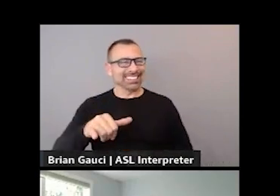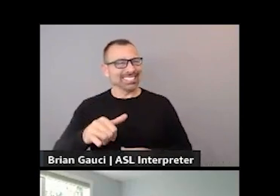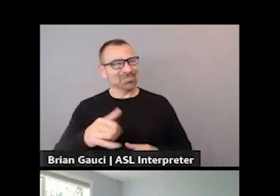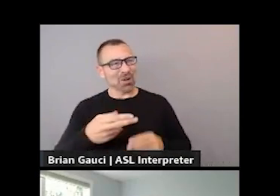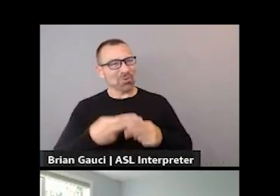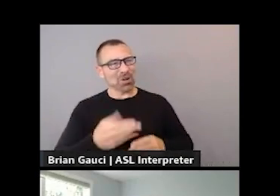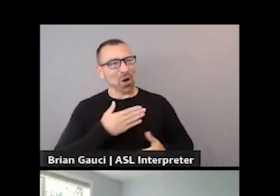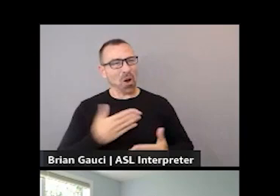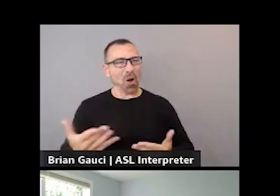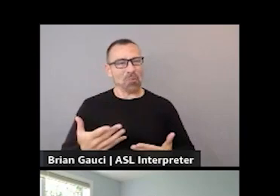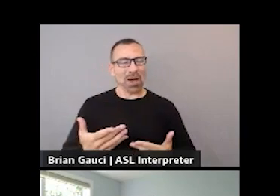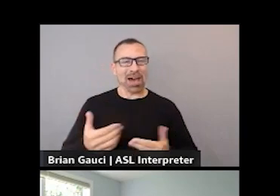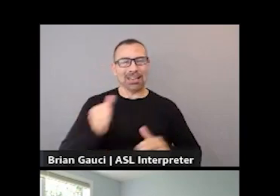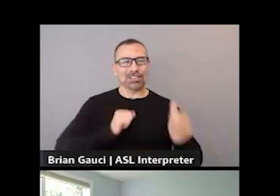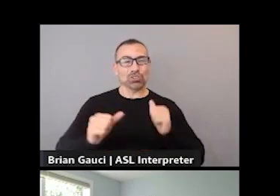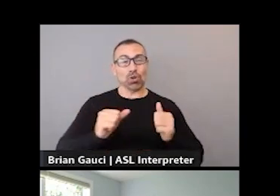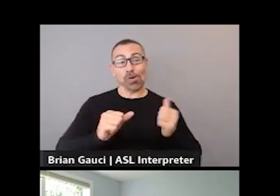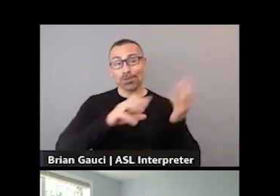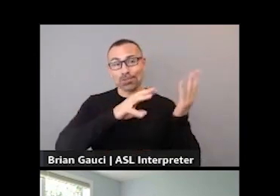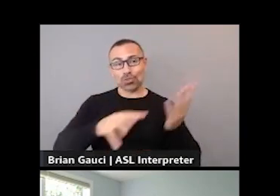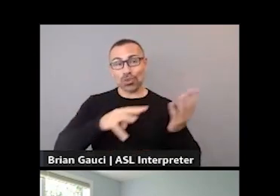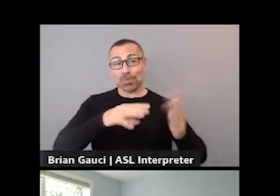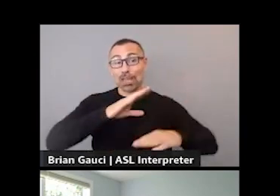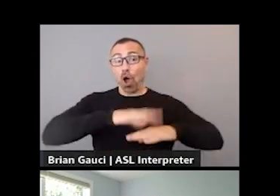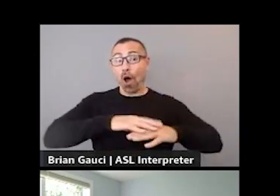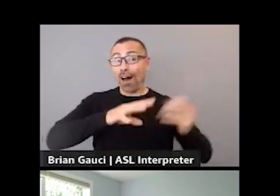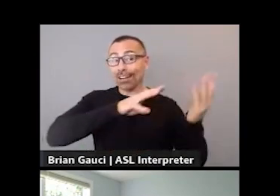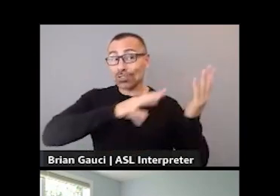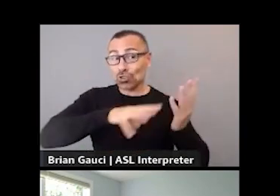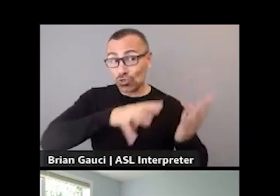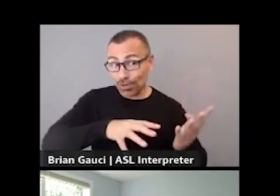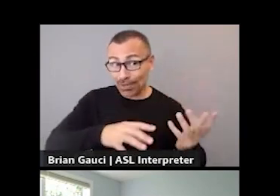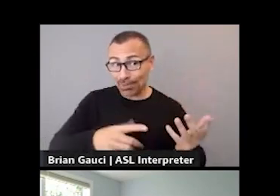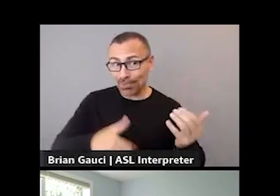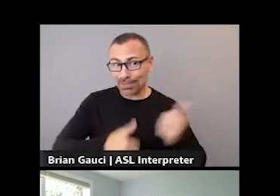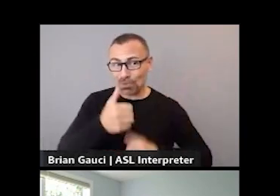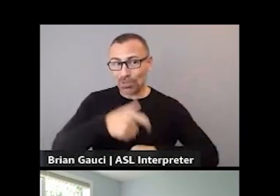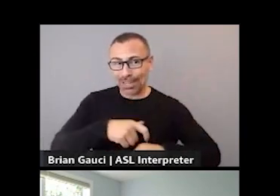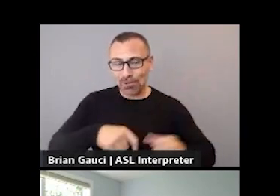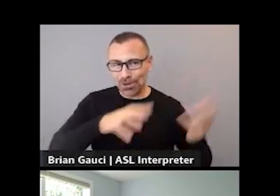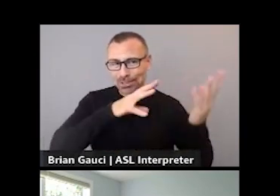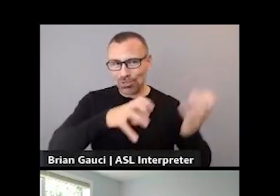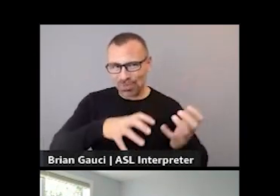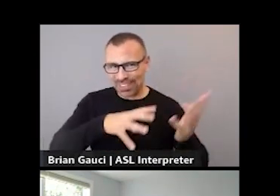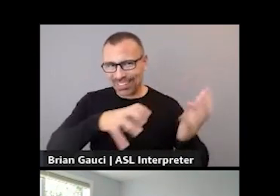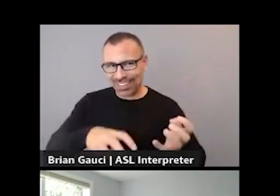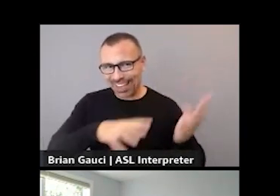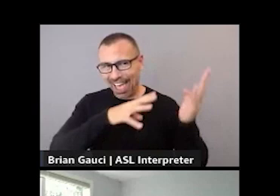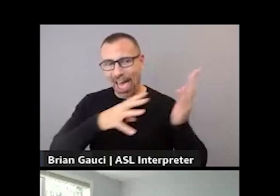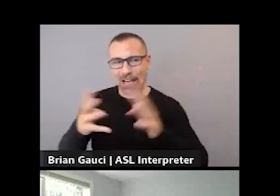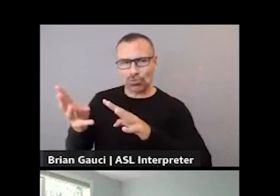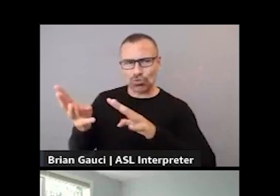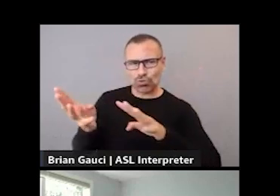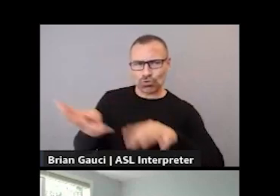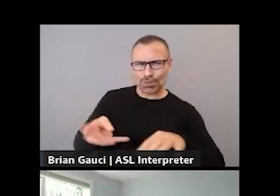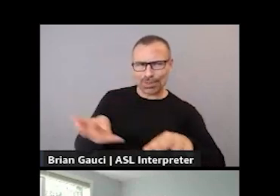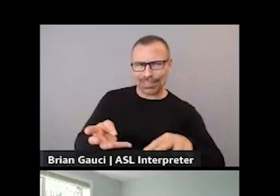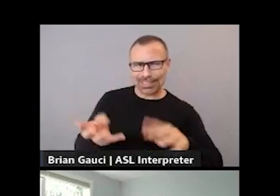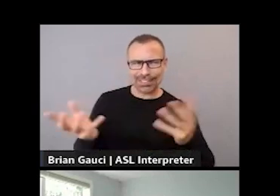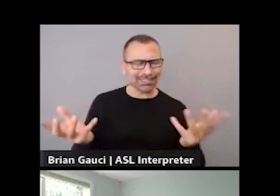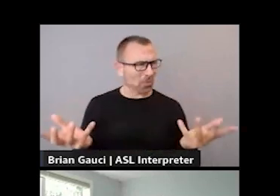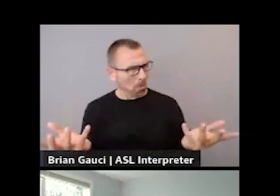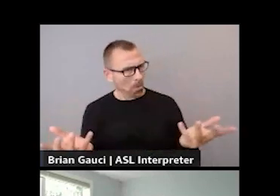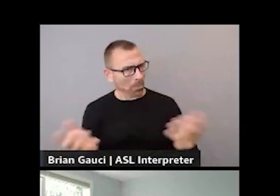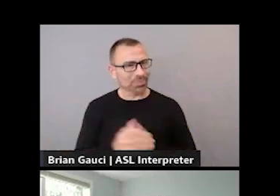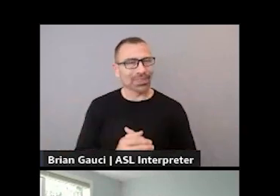time we end up streaming while we're streaming. So wait a minute. Every week when you do your show, you do